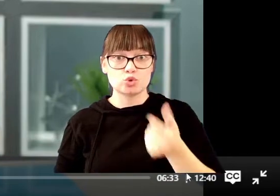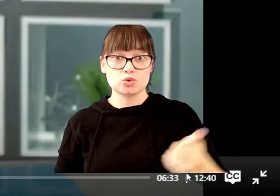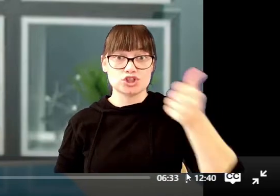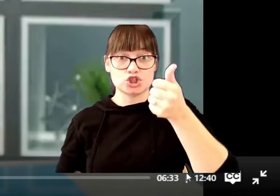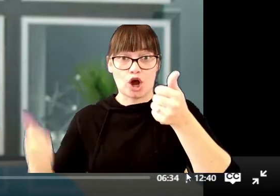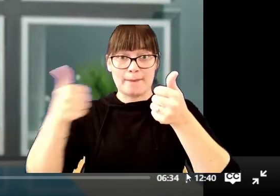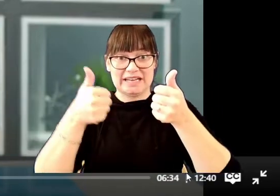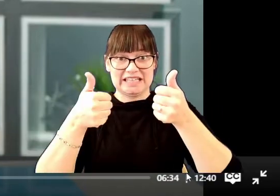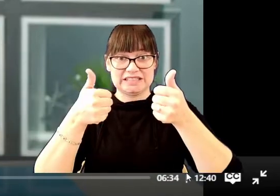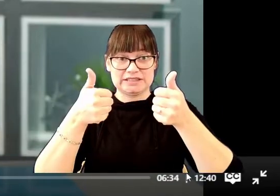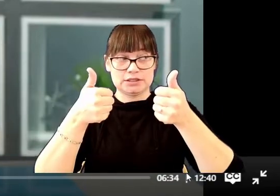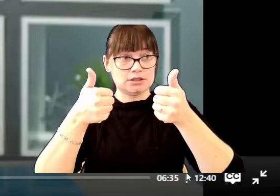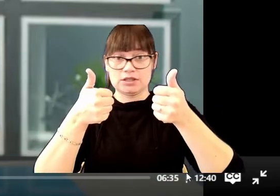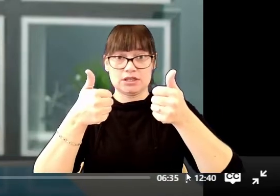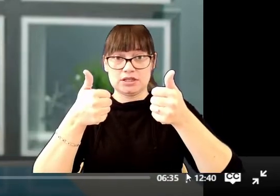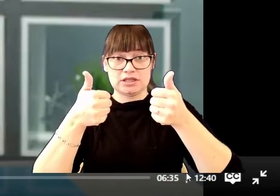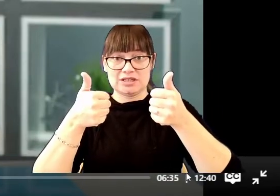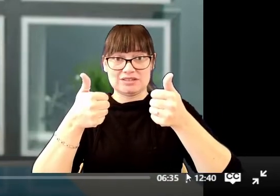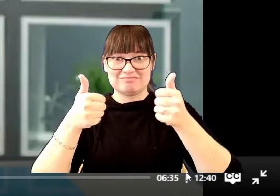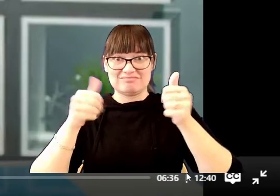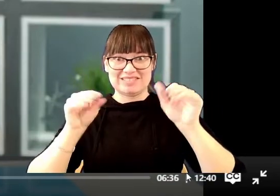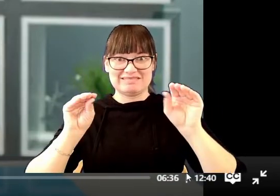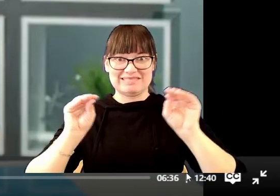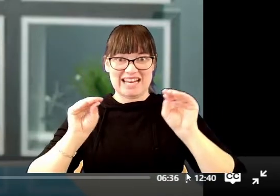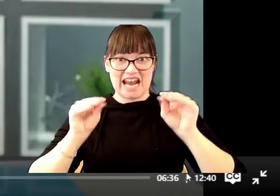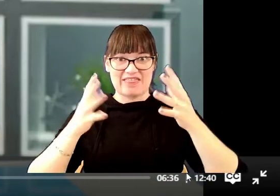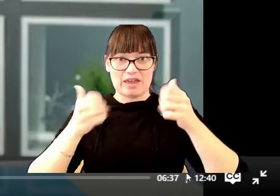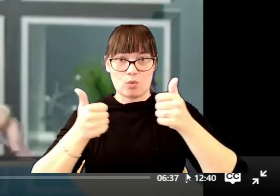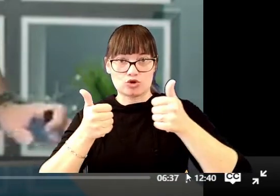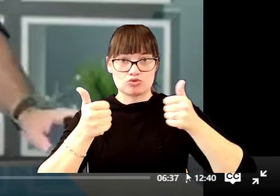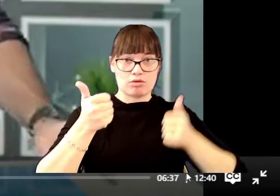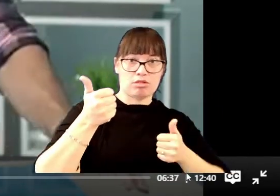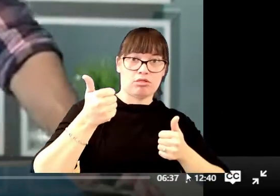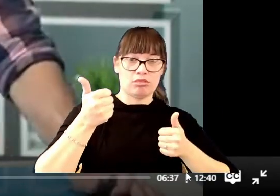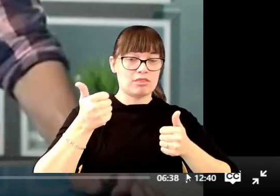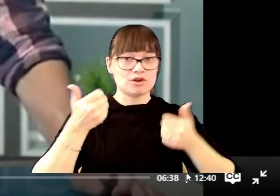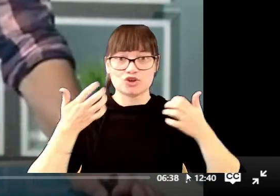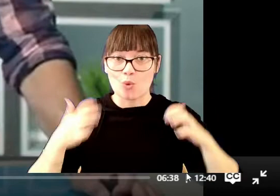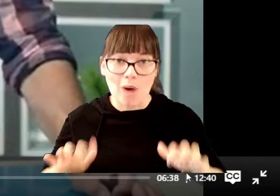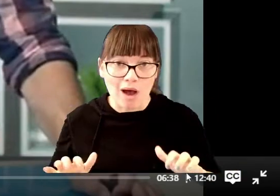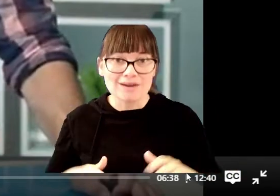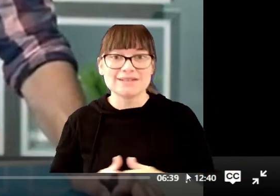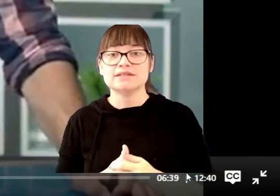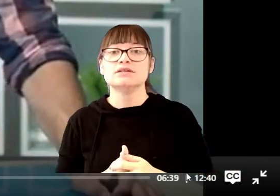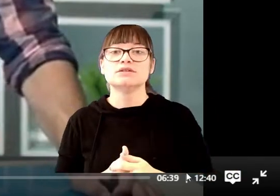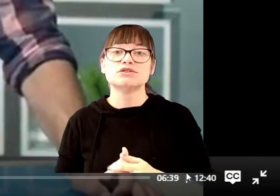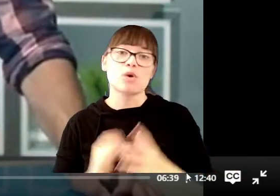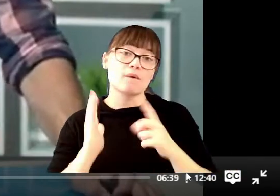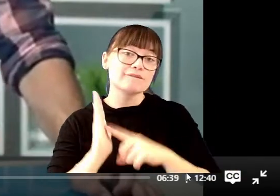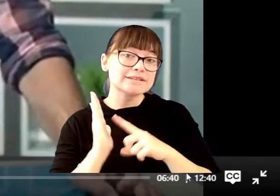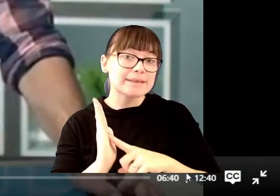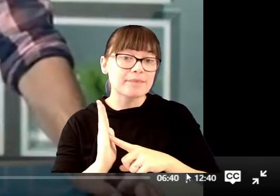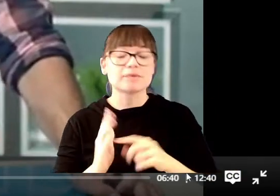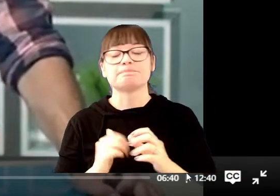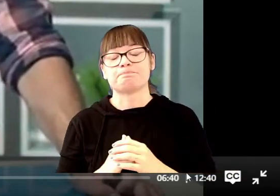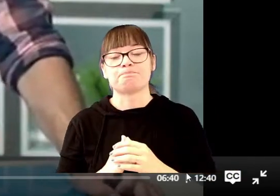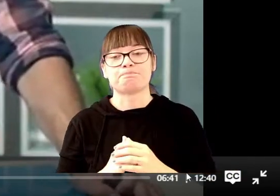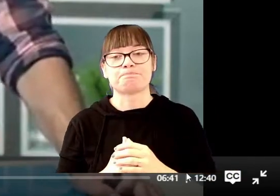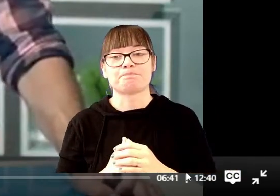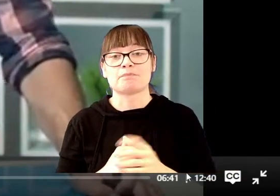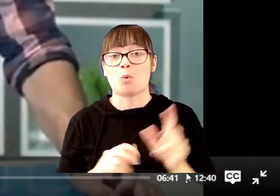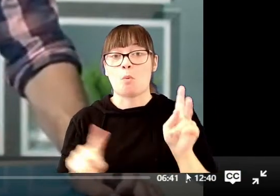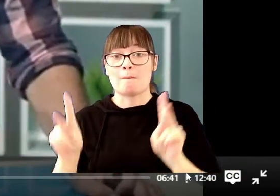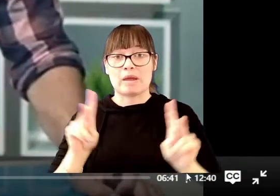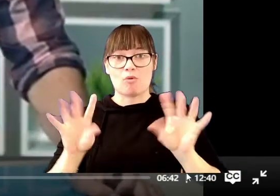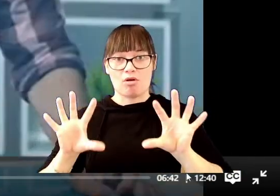and neither one of them are really taking a back seat to the other. So for example, let's say that in a